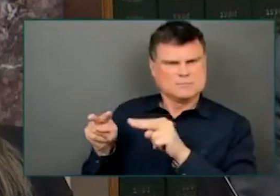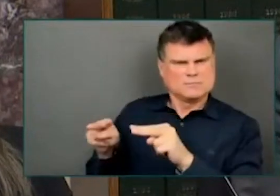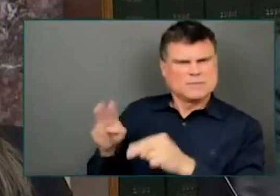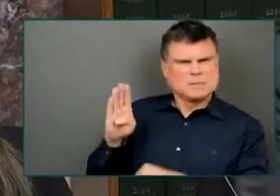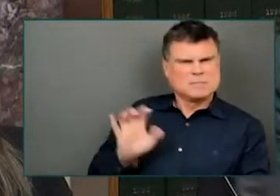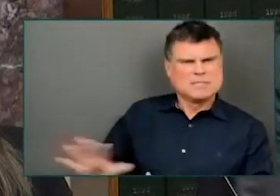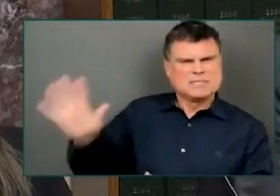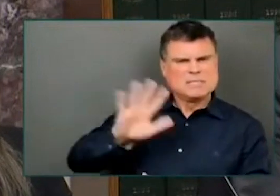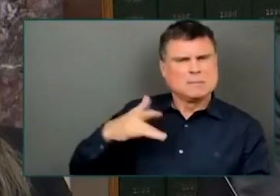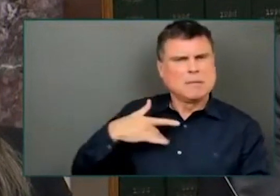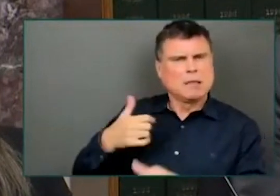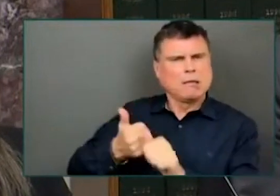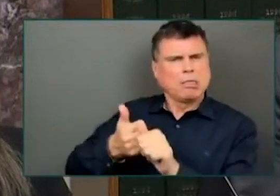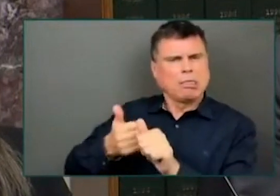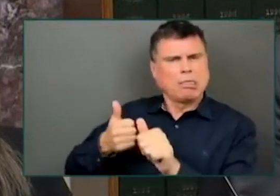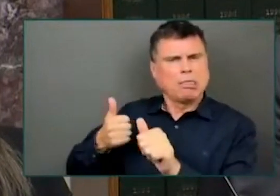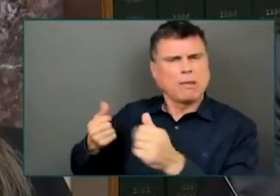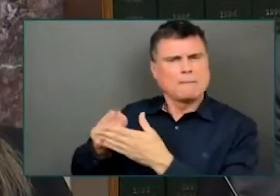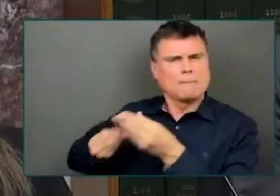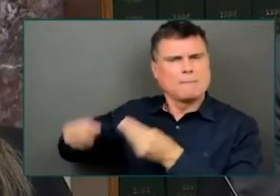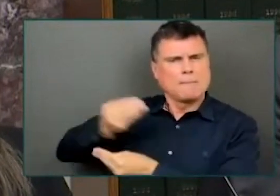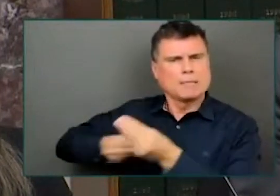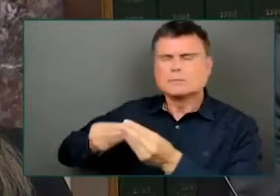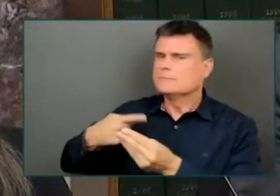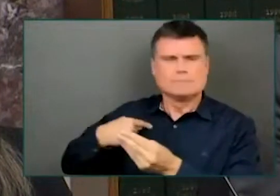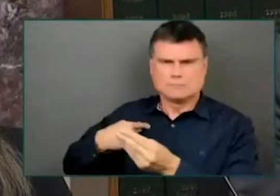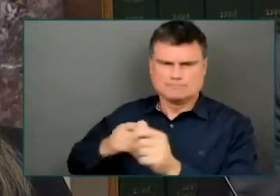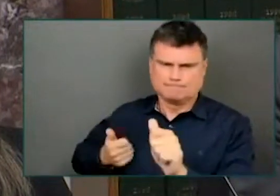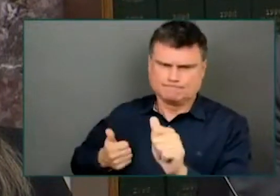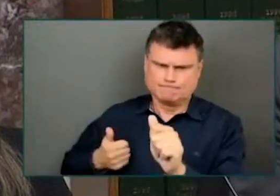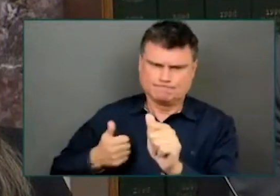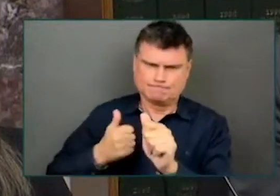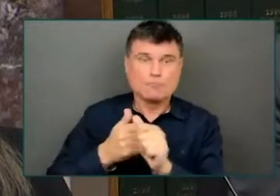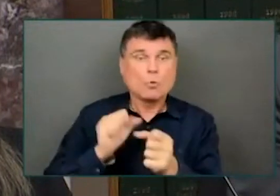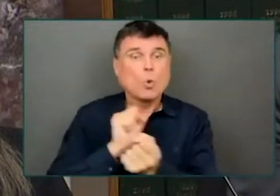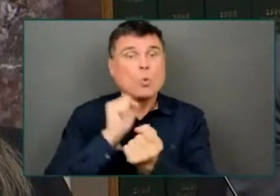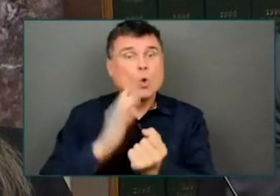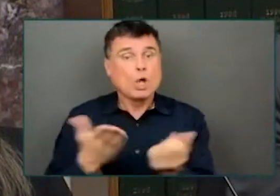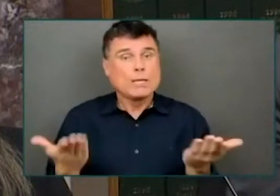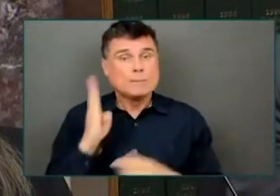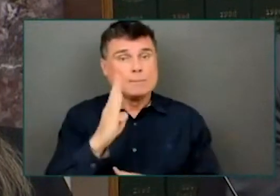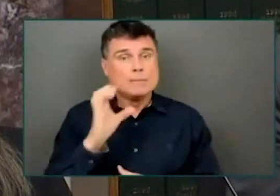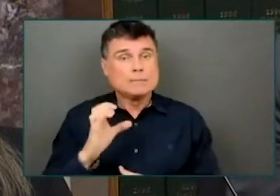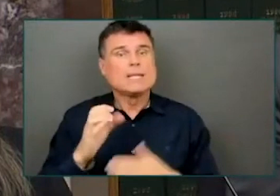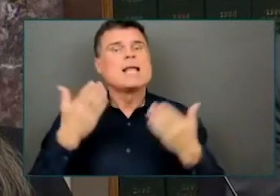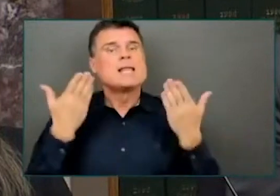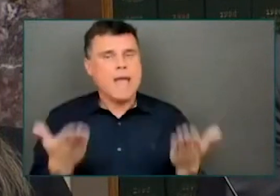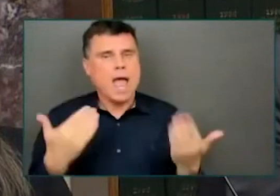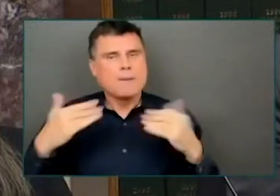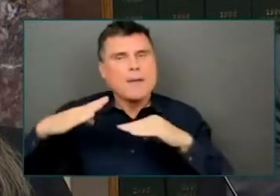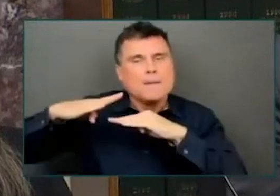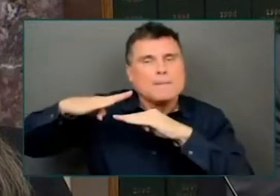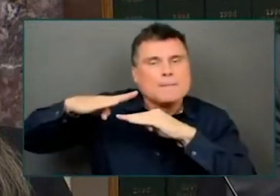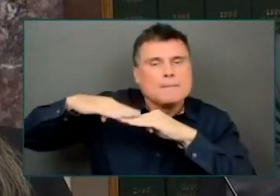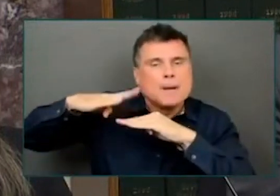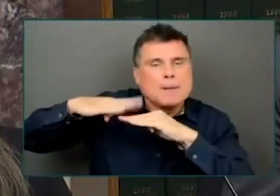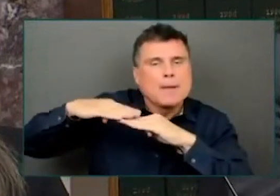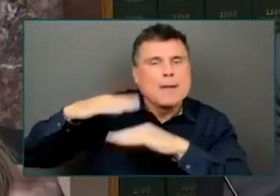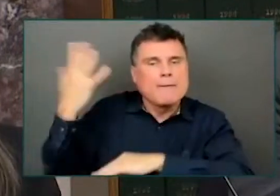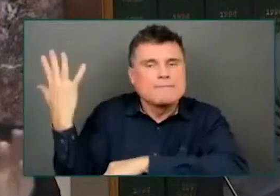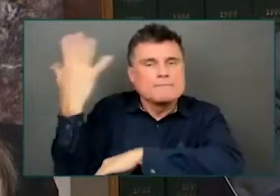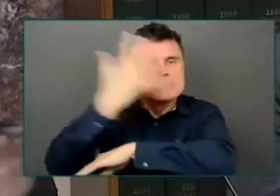pandemic. Workers in BC now have access to a minimum of 5 paid sick days every year, the most of any province in Canada.